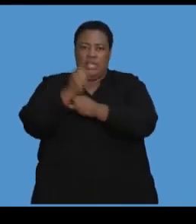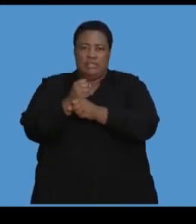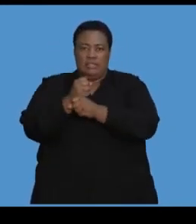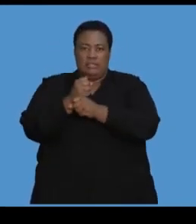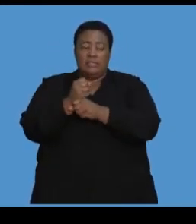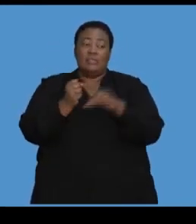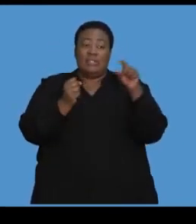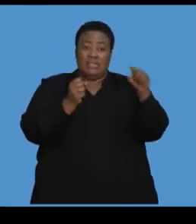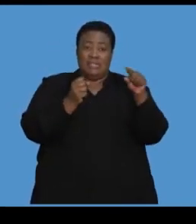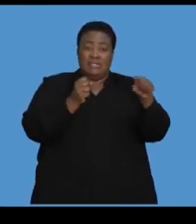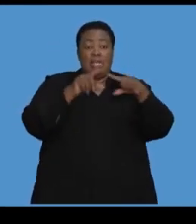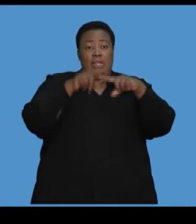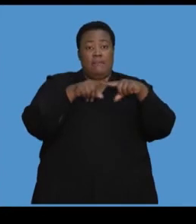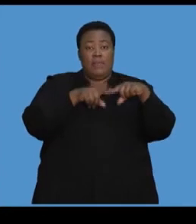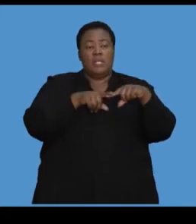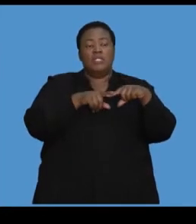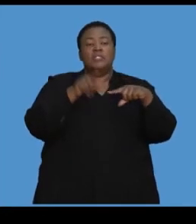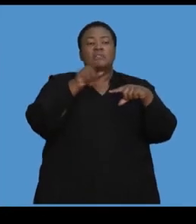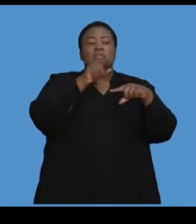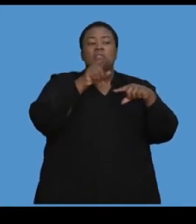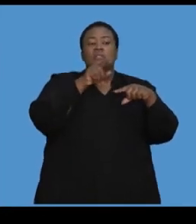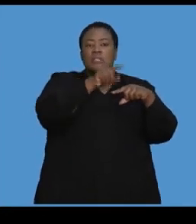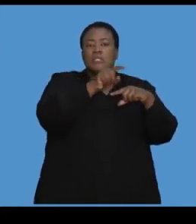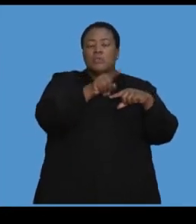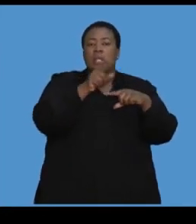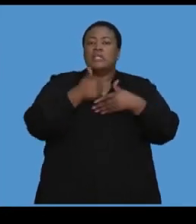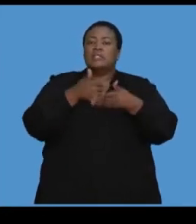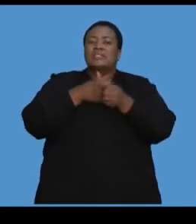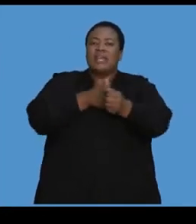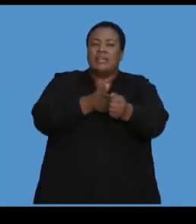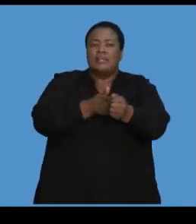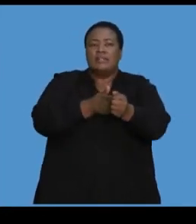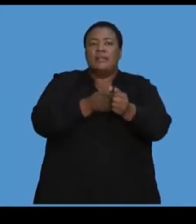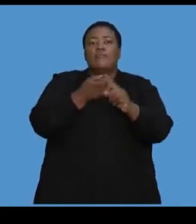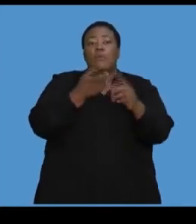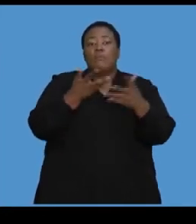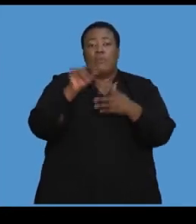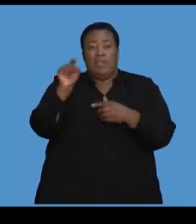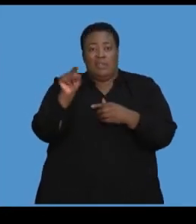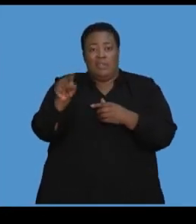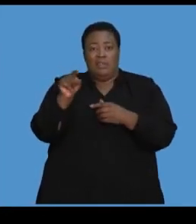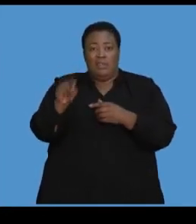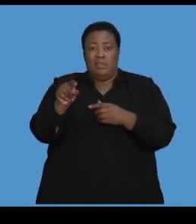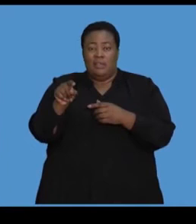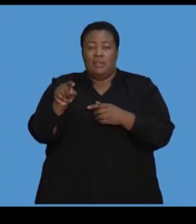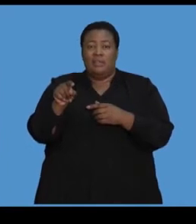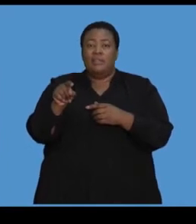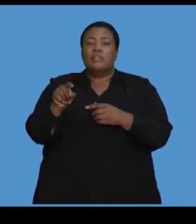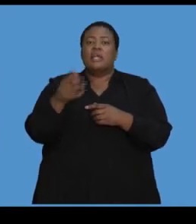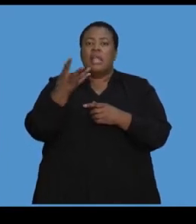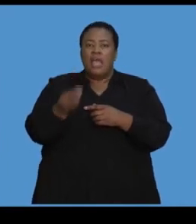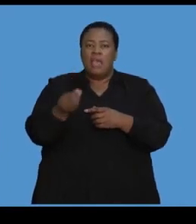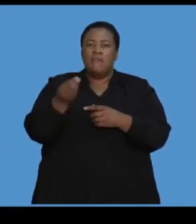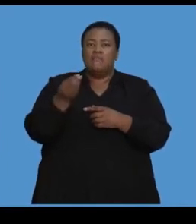it says the main budget is guided by the medium-term expenditure framework, which estimates income and expenditure for